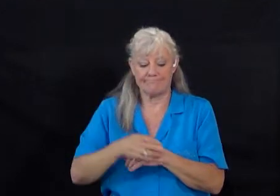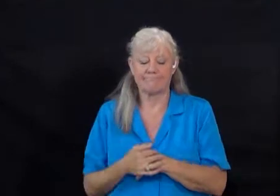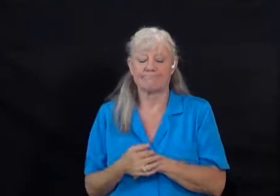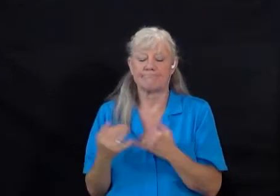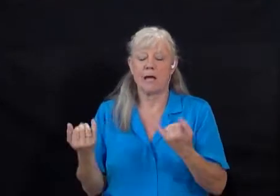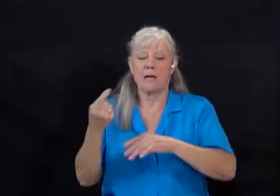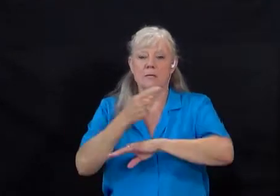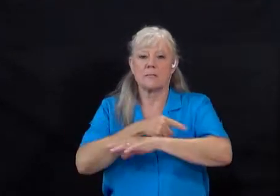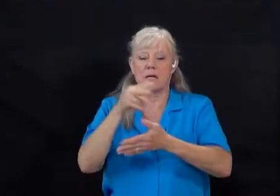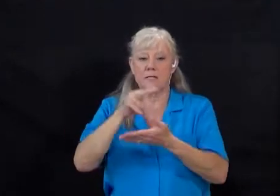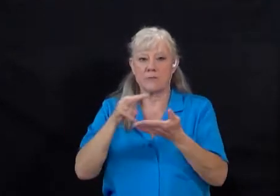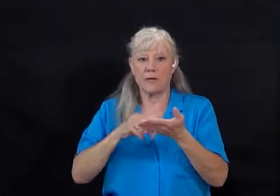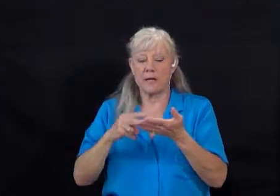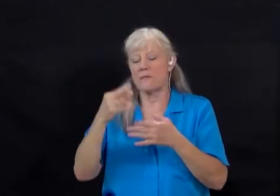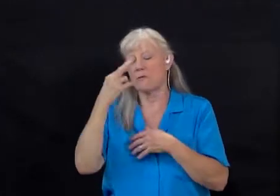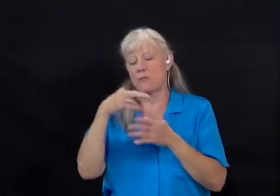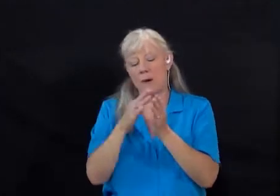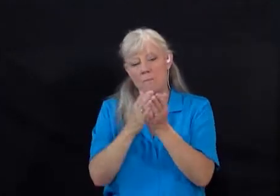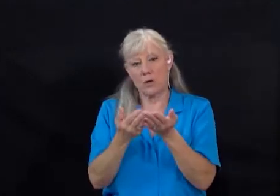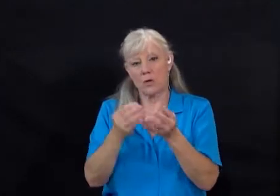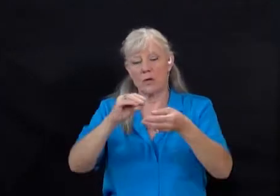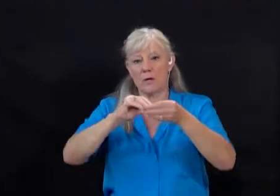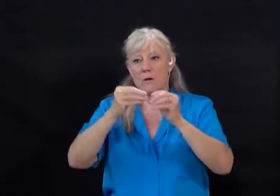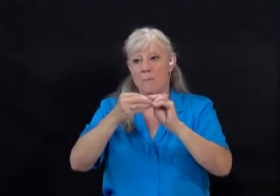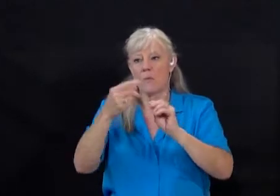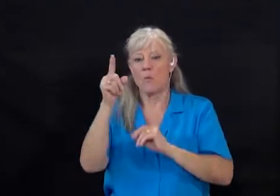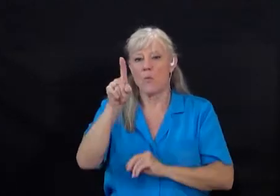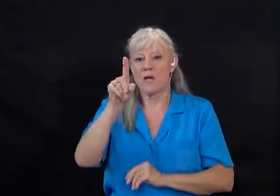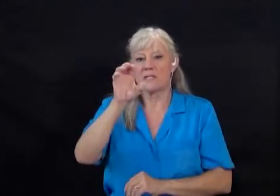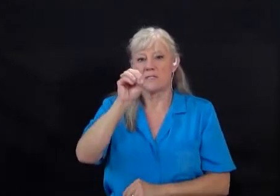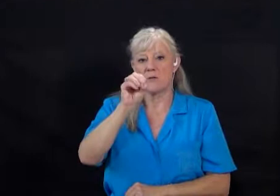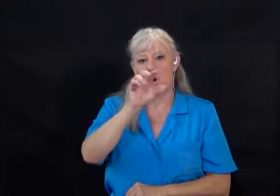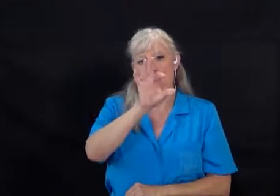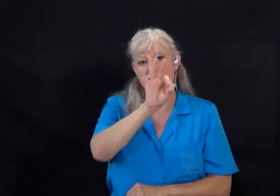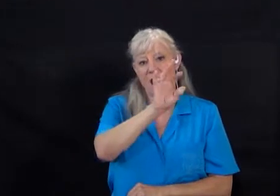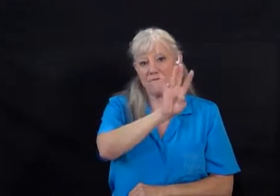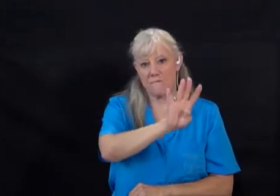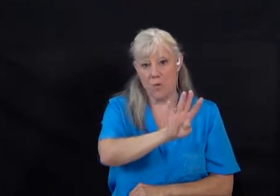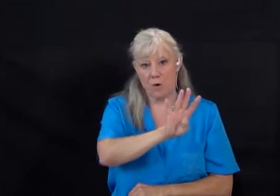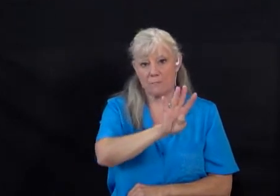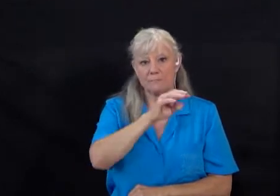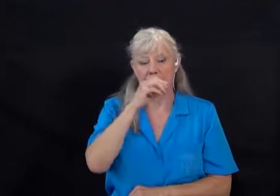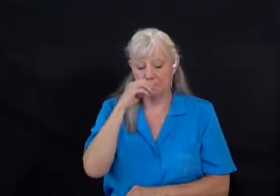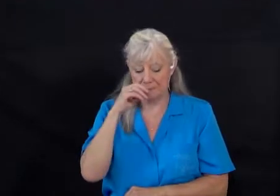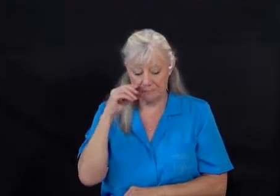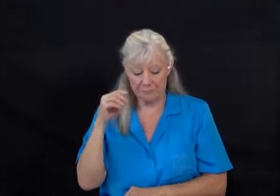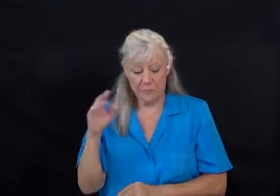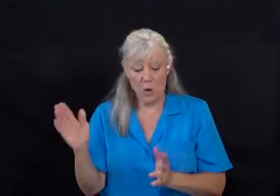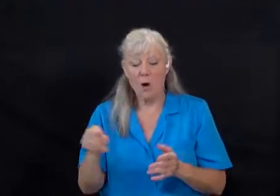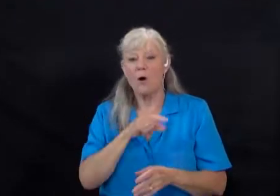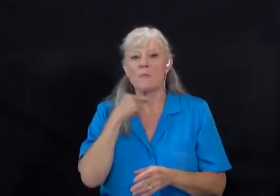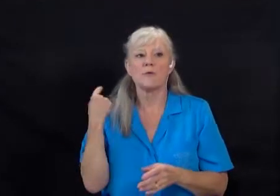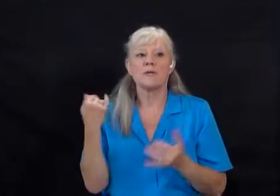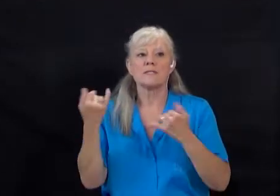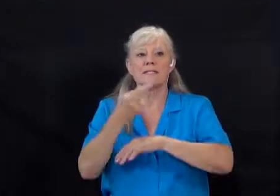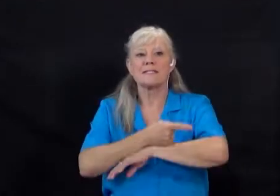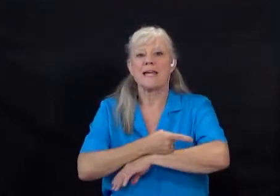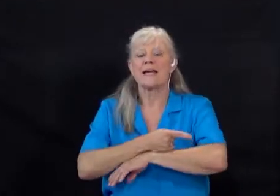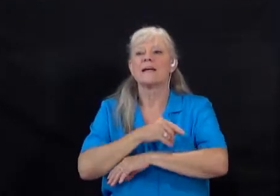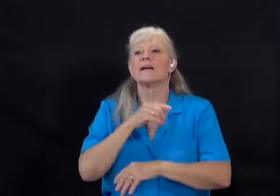number 1094 in the red hymnal. That's number 1094. Our celebrant today is Father